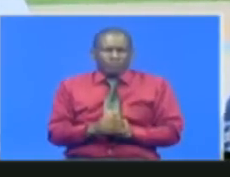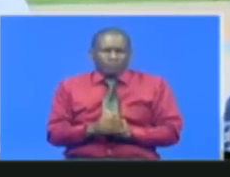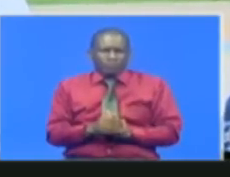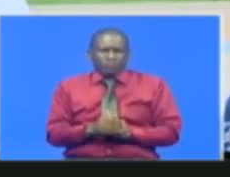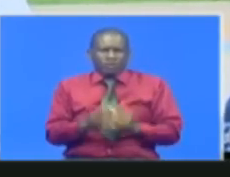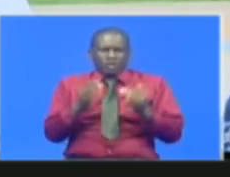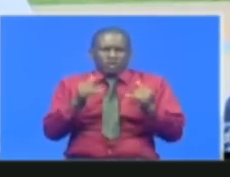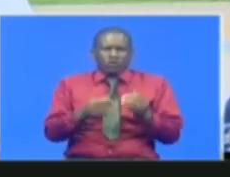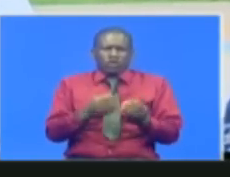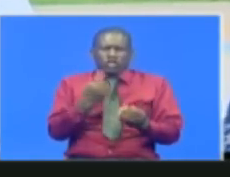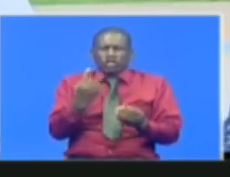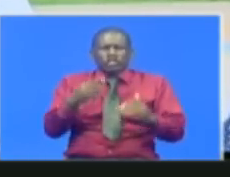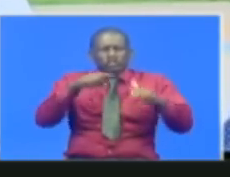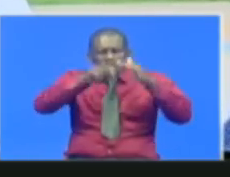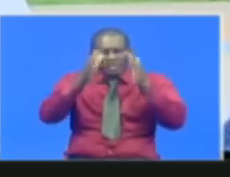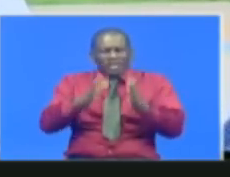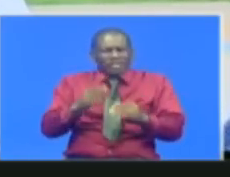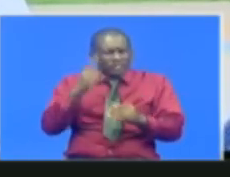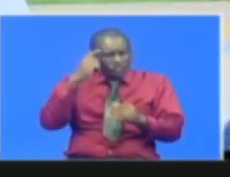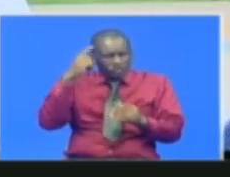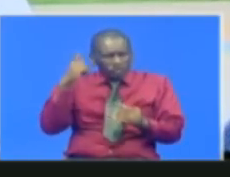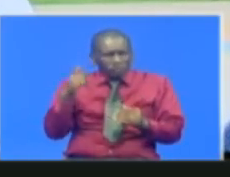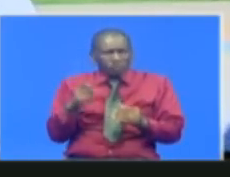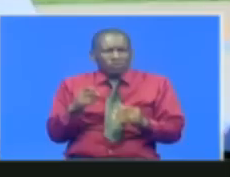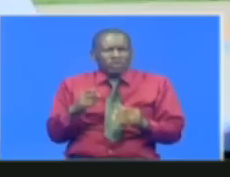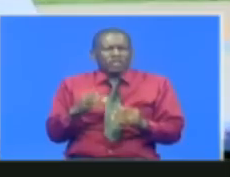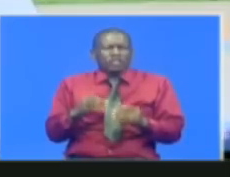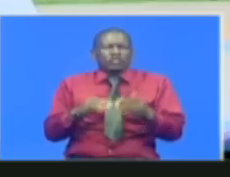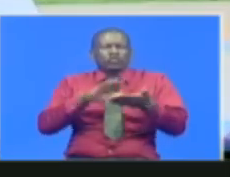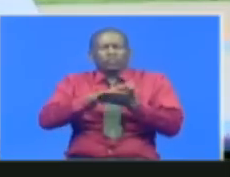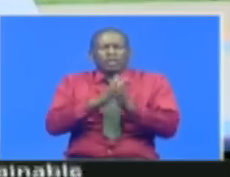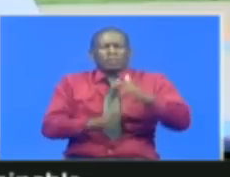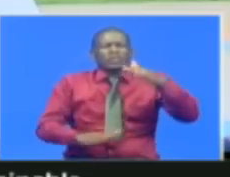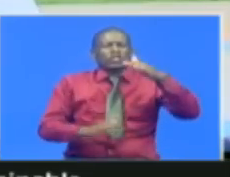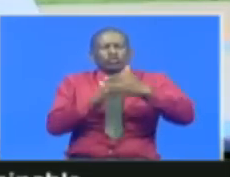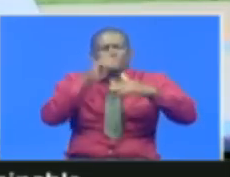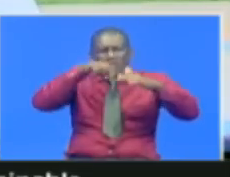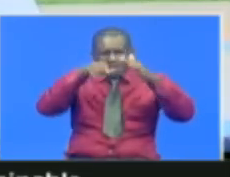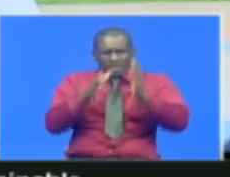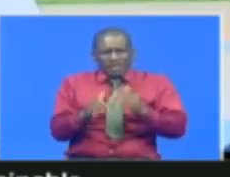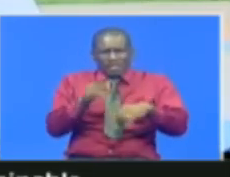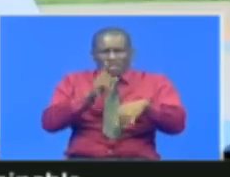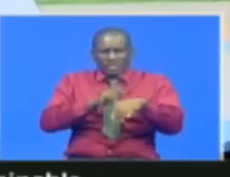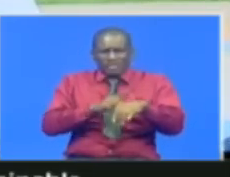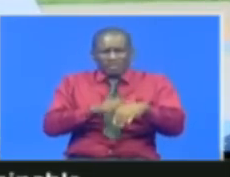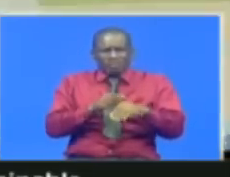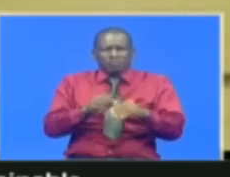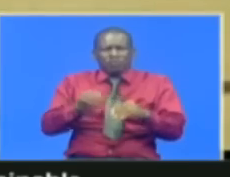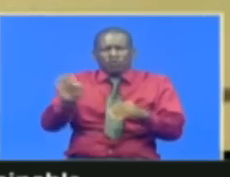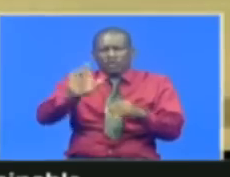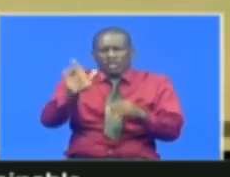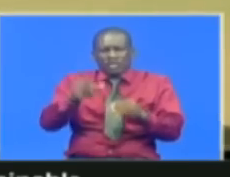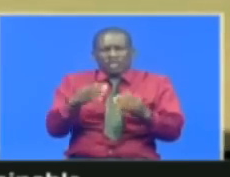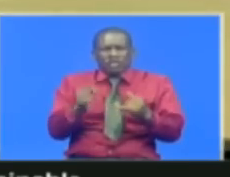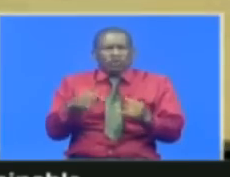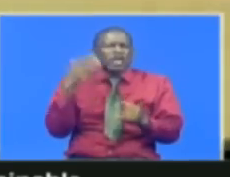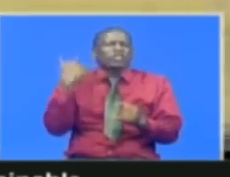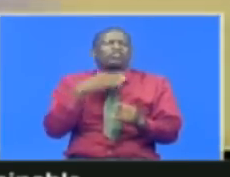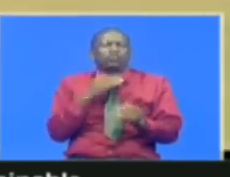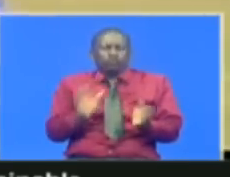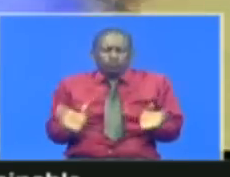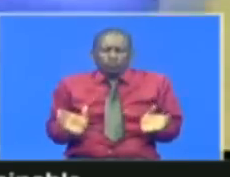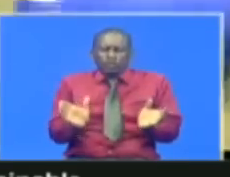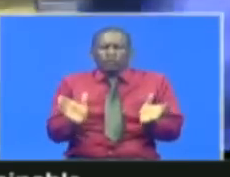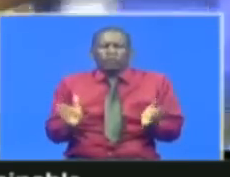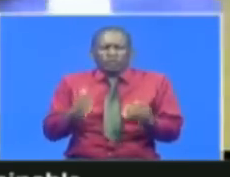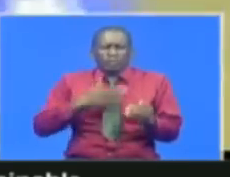Every striker's dream, a top scorer in a season. So I don't want to put pressure